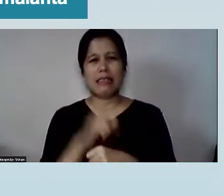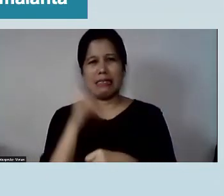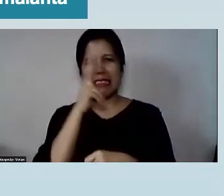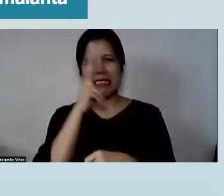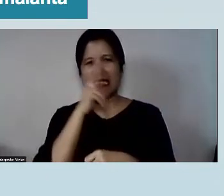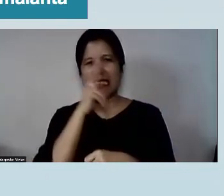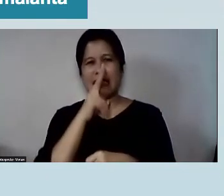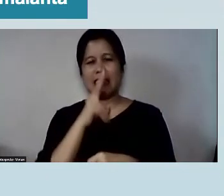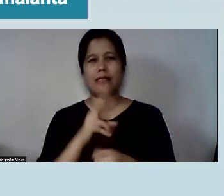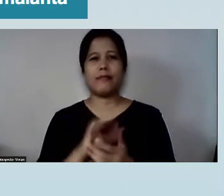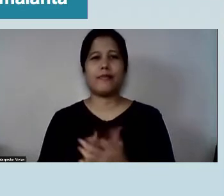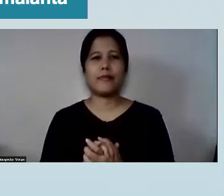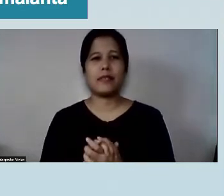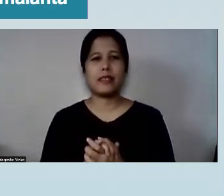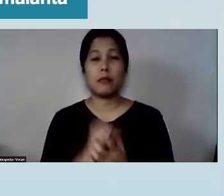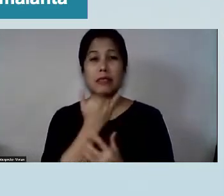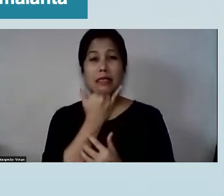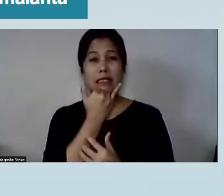mistakes.